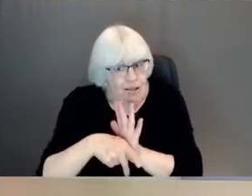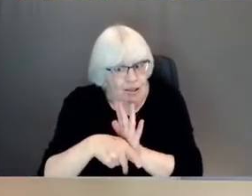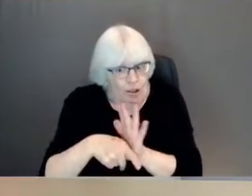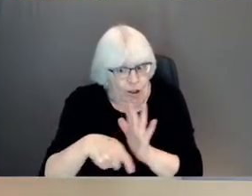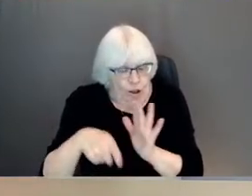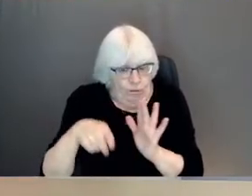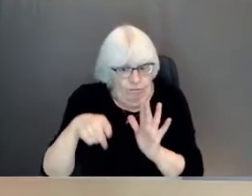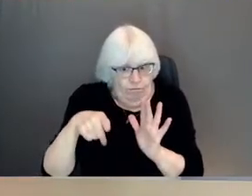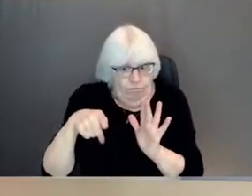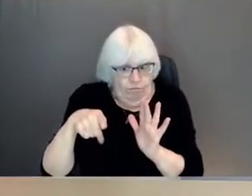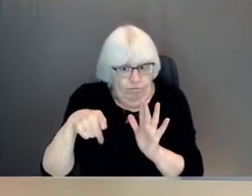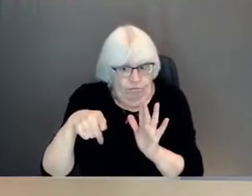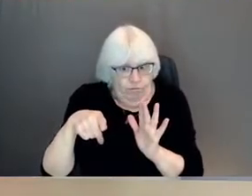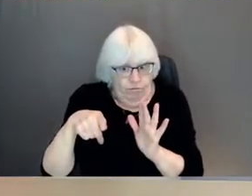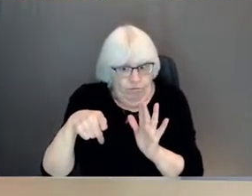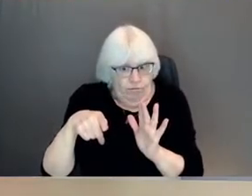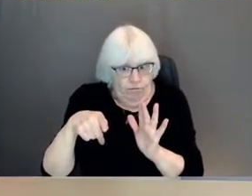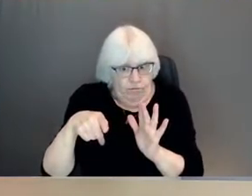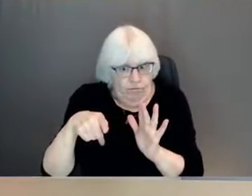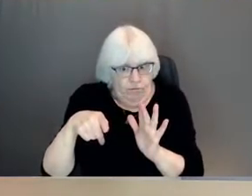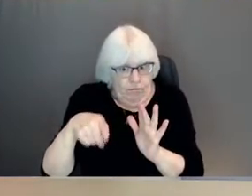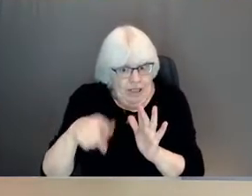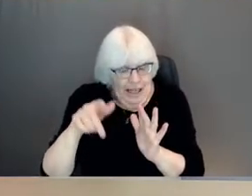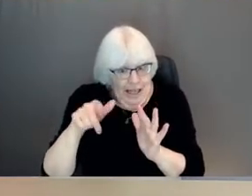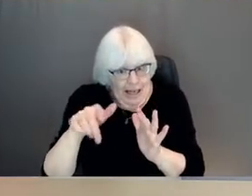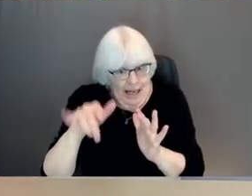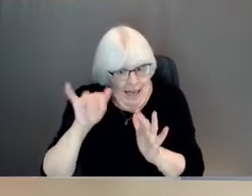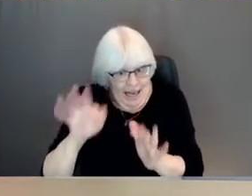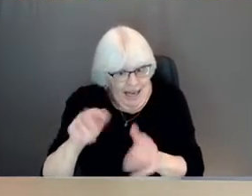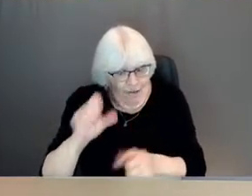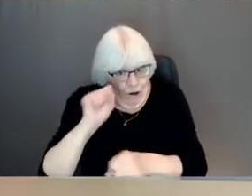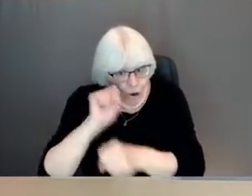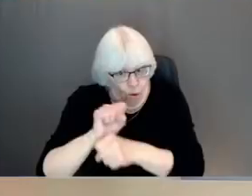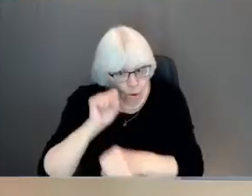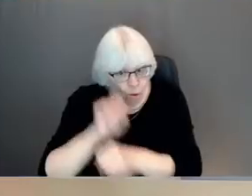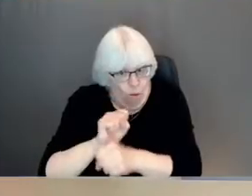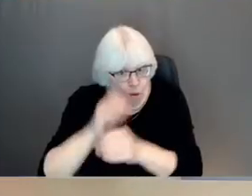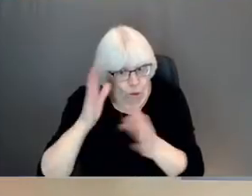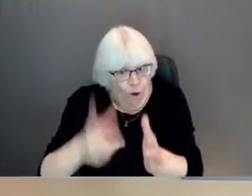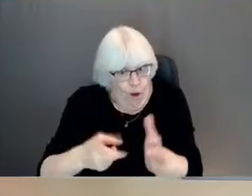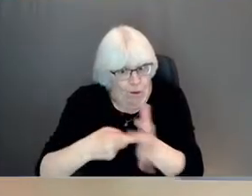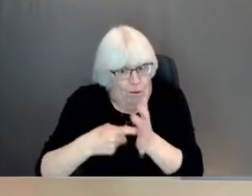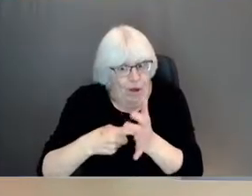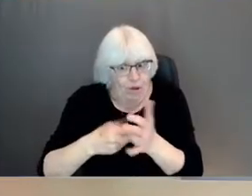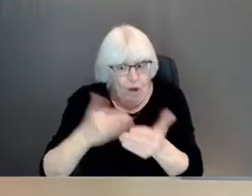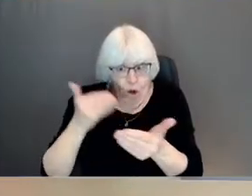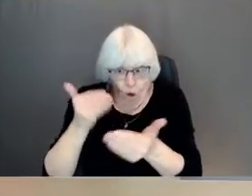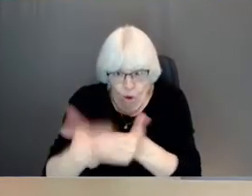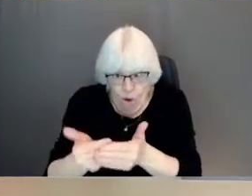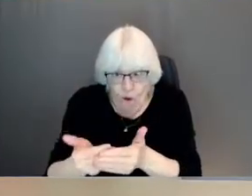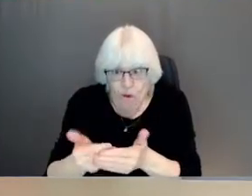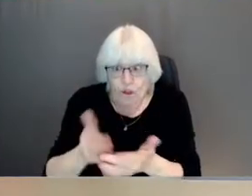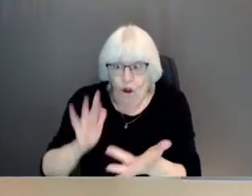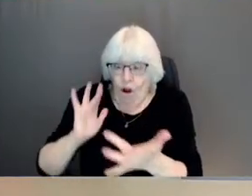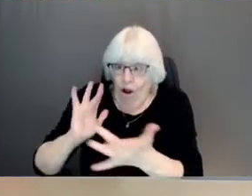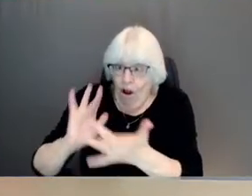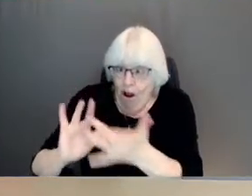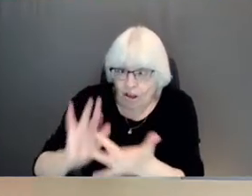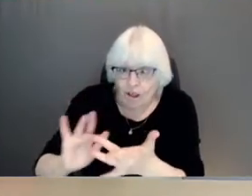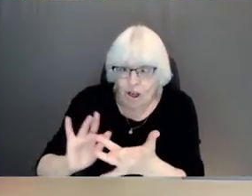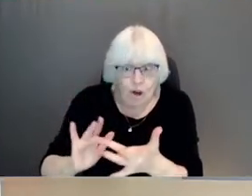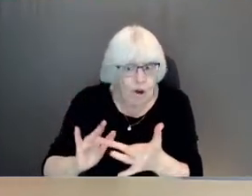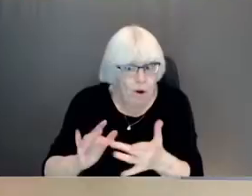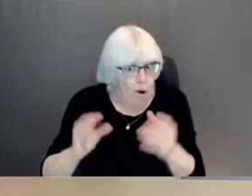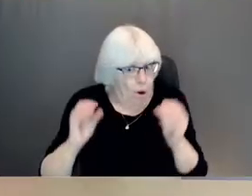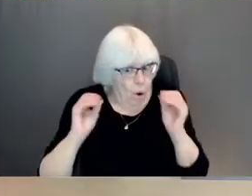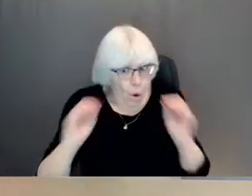contact and does not have any symptoms to go to work under certain conditions, including daily testing, monitoring for symptoms, physical distancing,